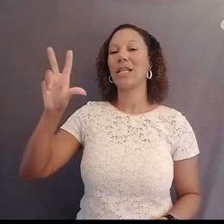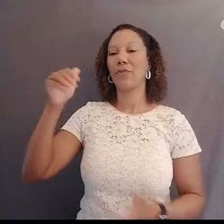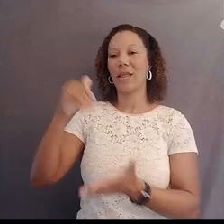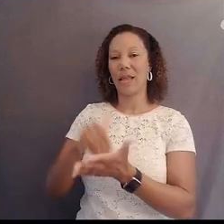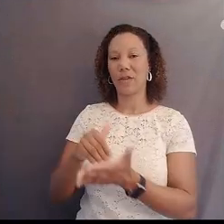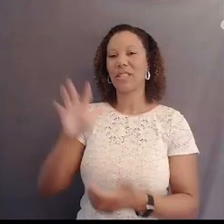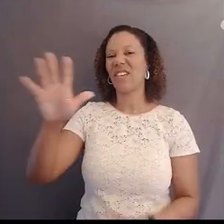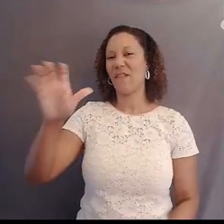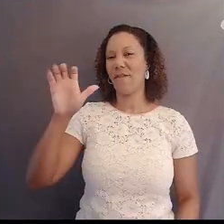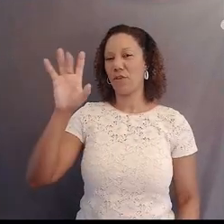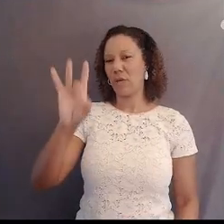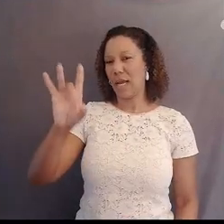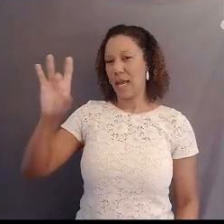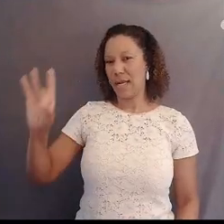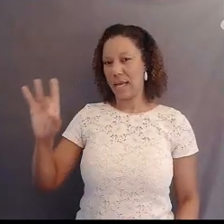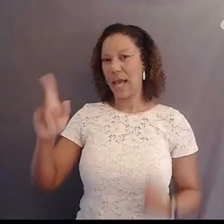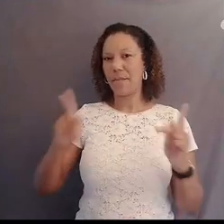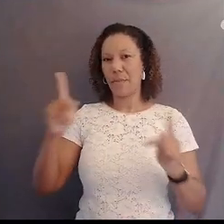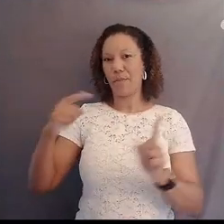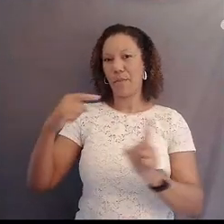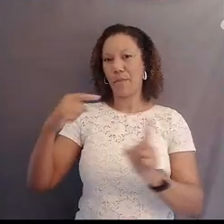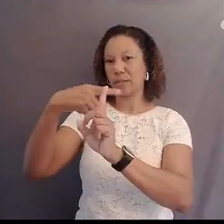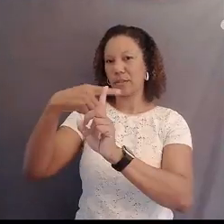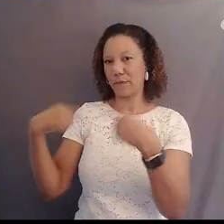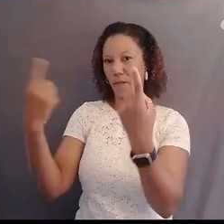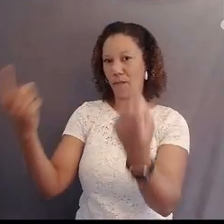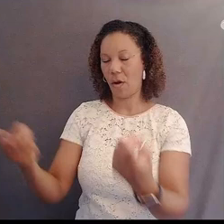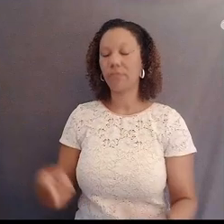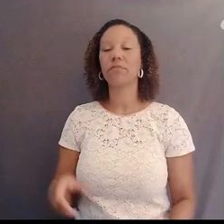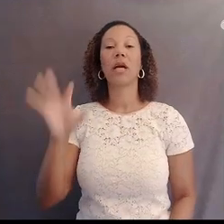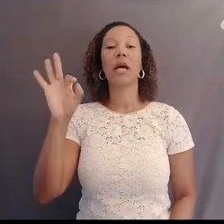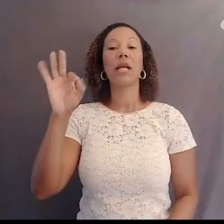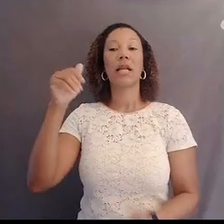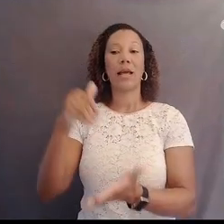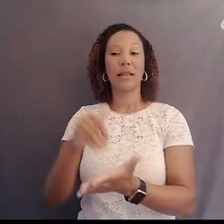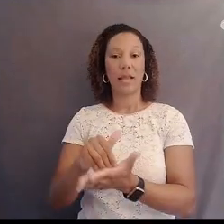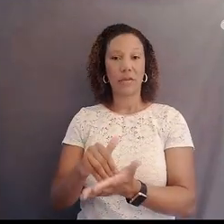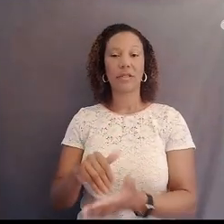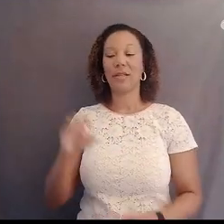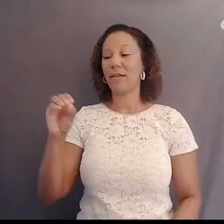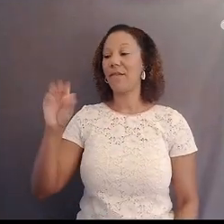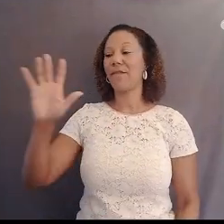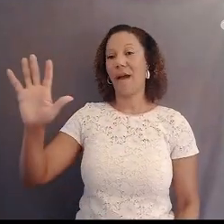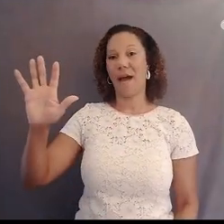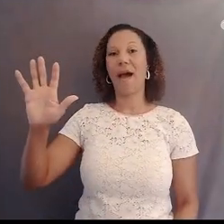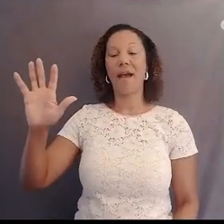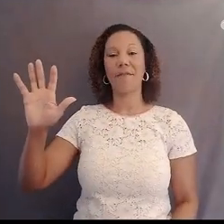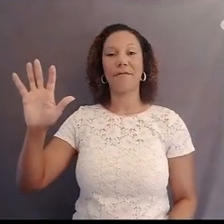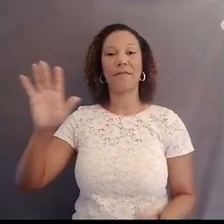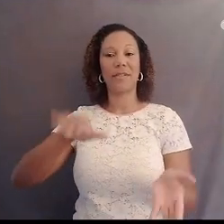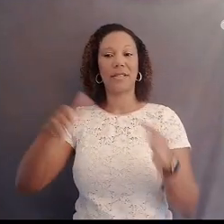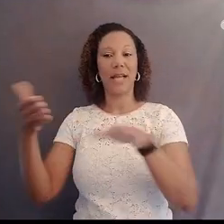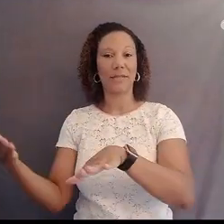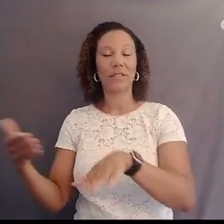493,588 total cases of COVID-19 with 9,005 deaths. More than 7.5